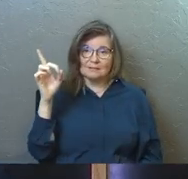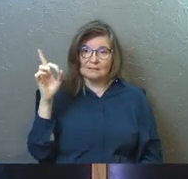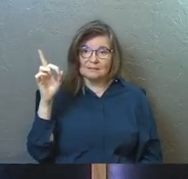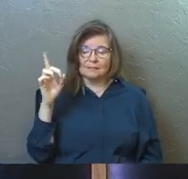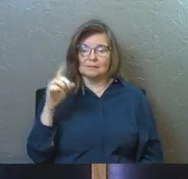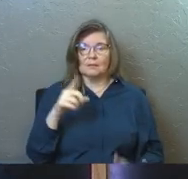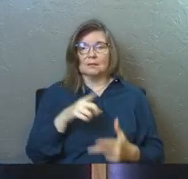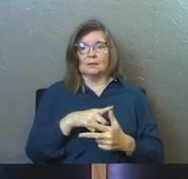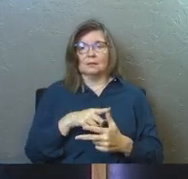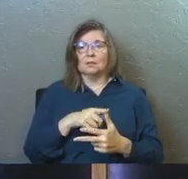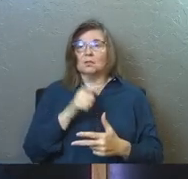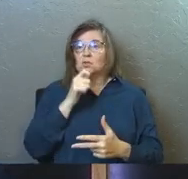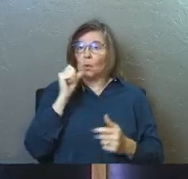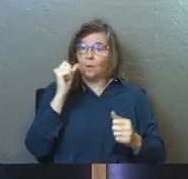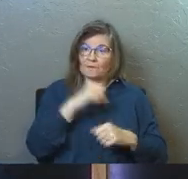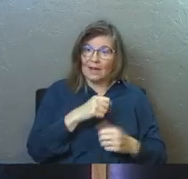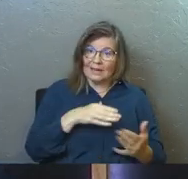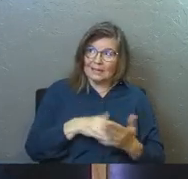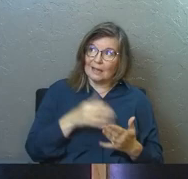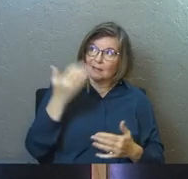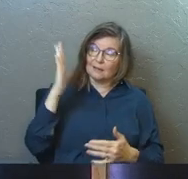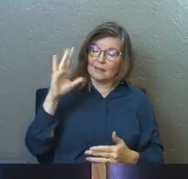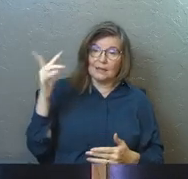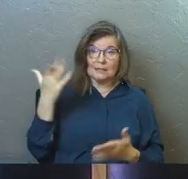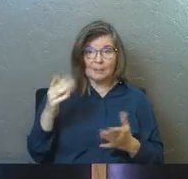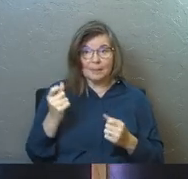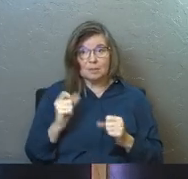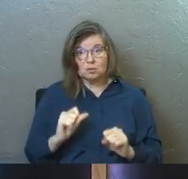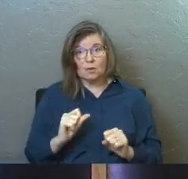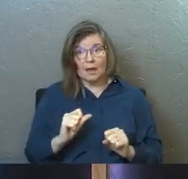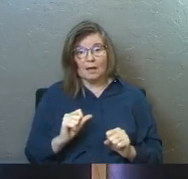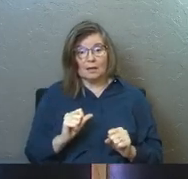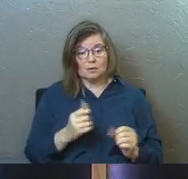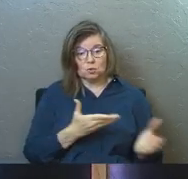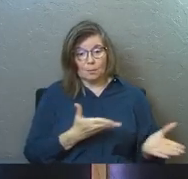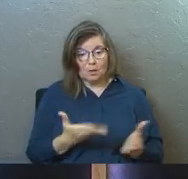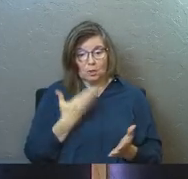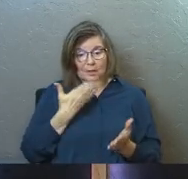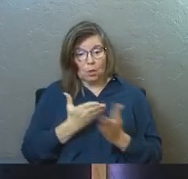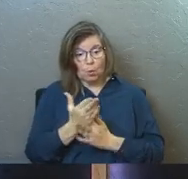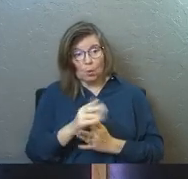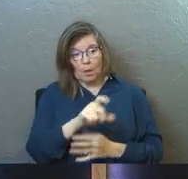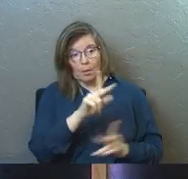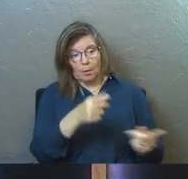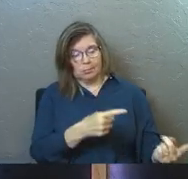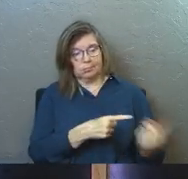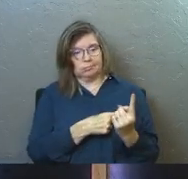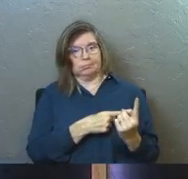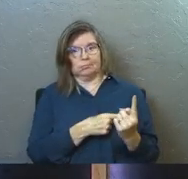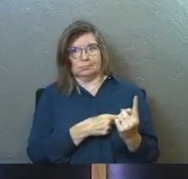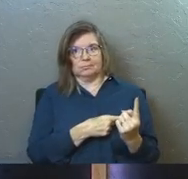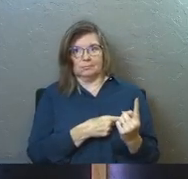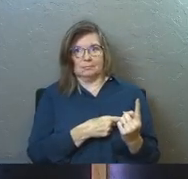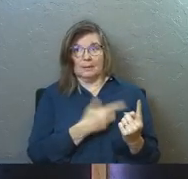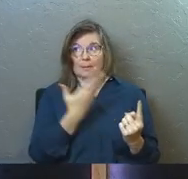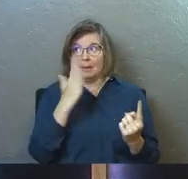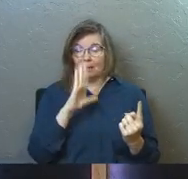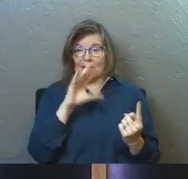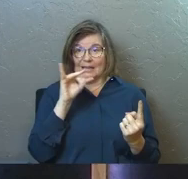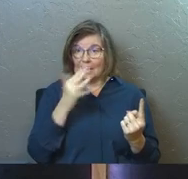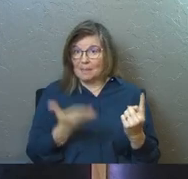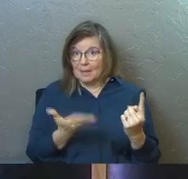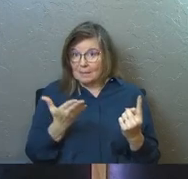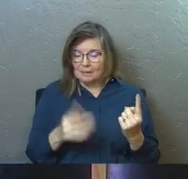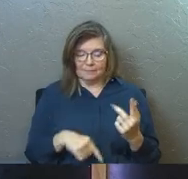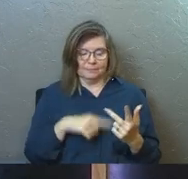So number 1, don't fight against them because God might be trying to bring good stuff to you through someone that you don't expect.